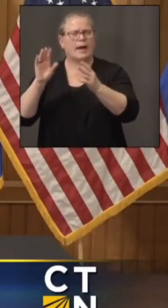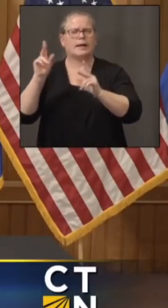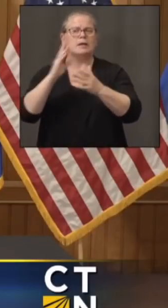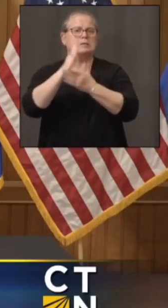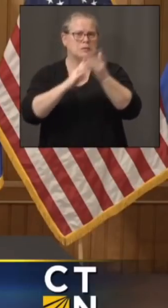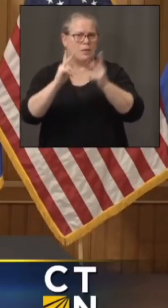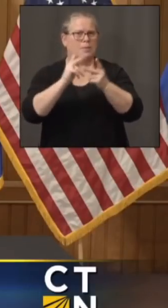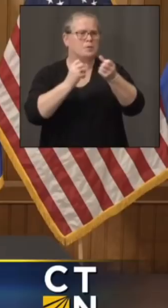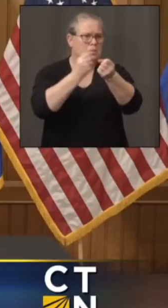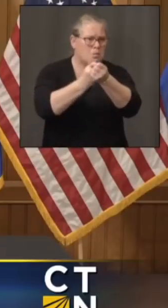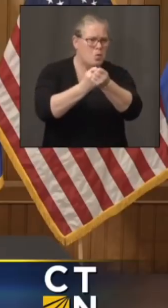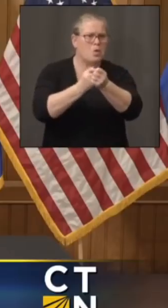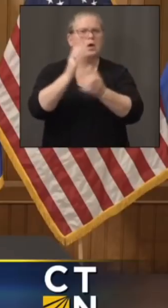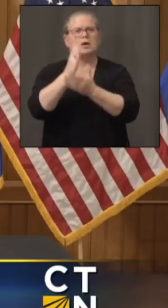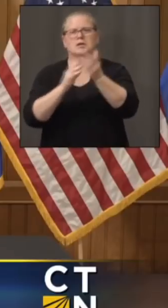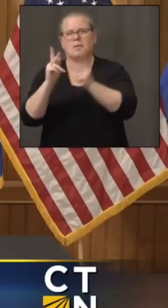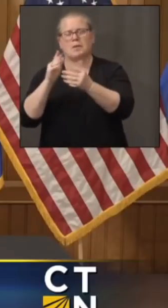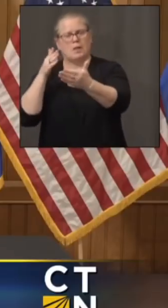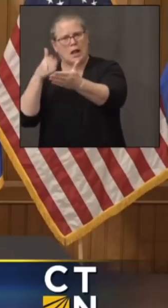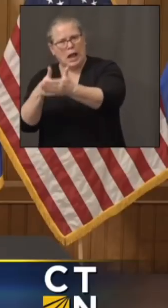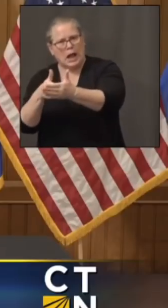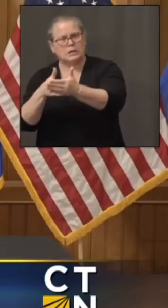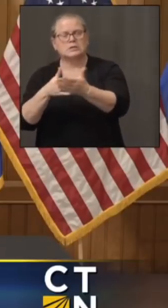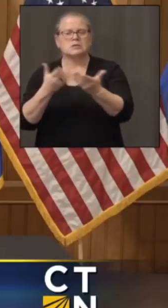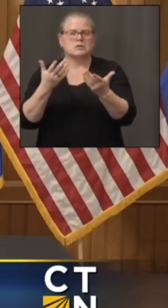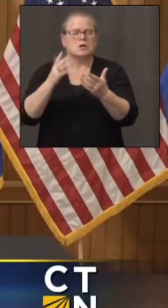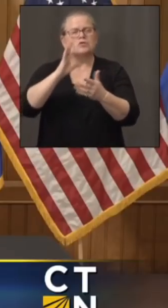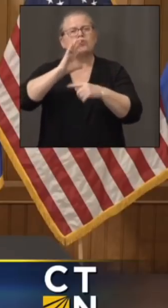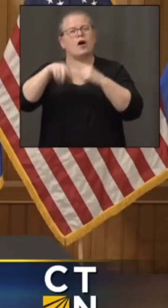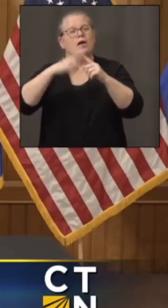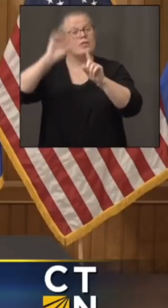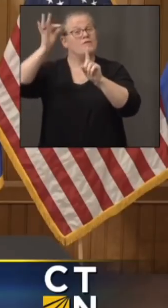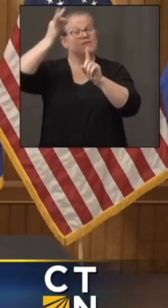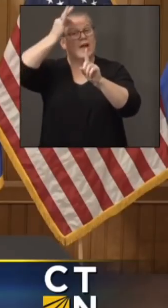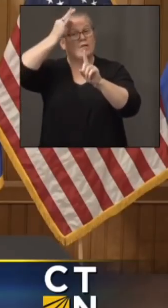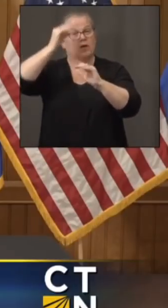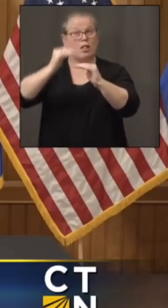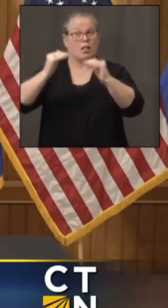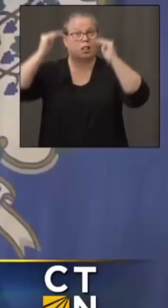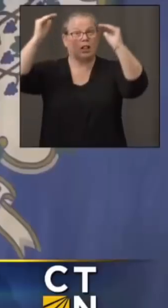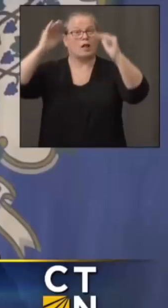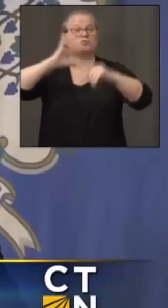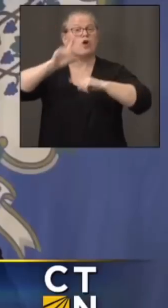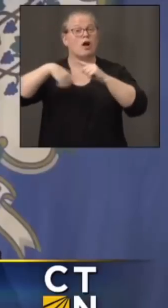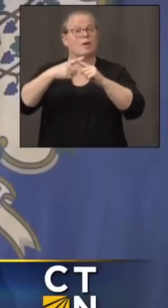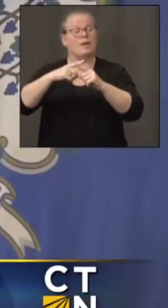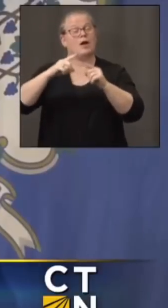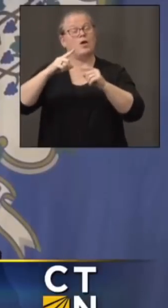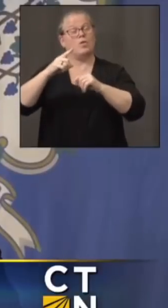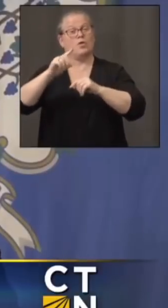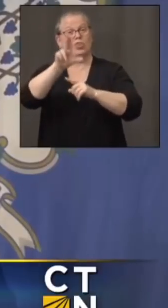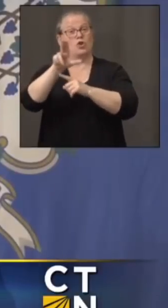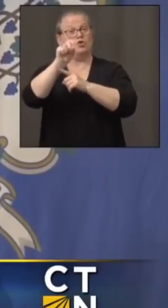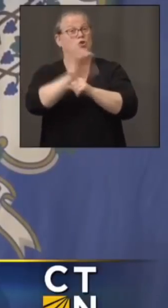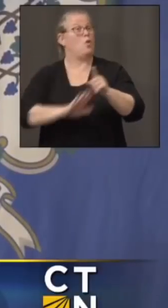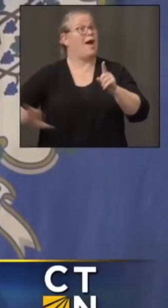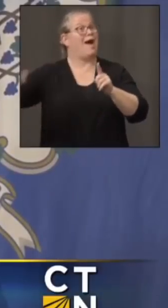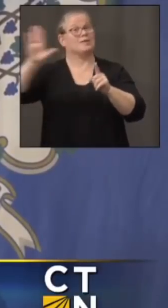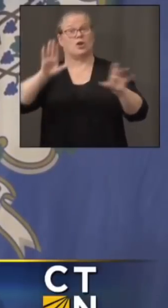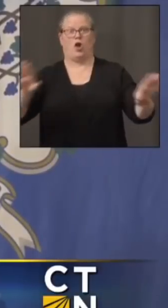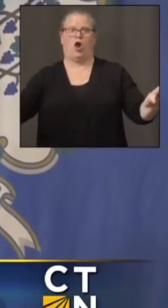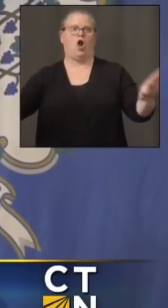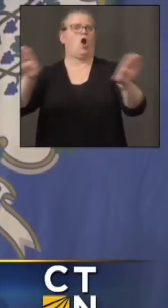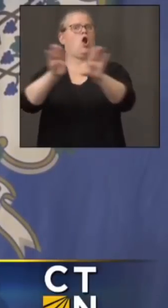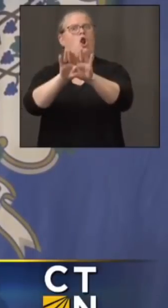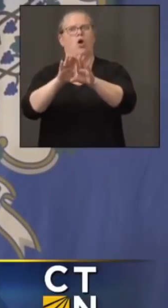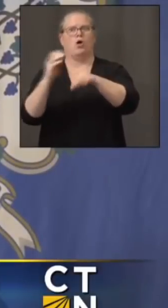in order to control the pandemic. What are your thoughts on this take? I don't think there's appetite for